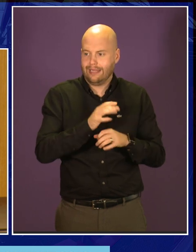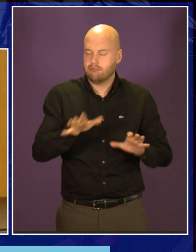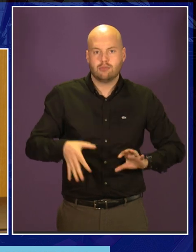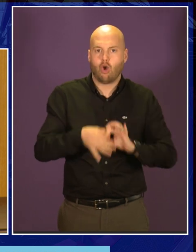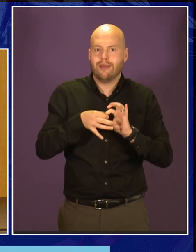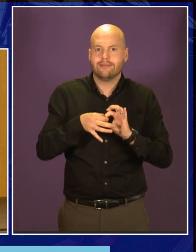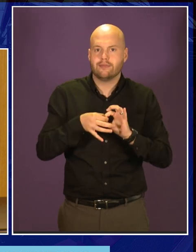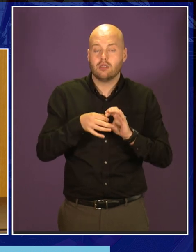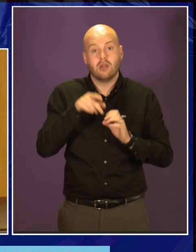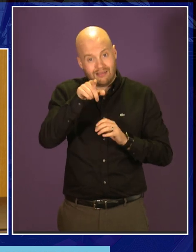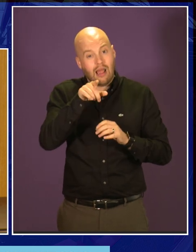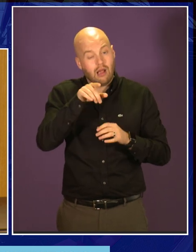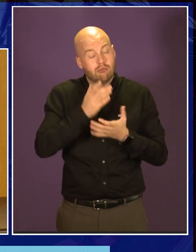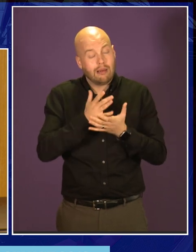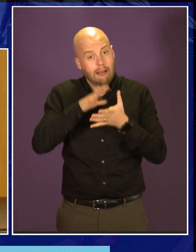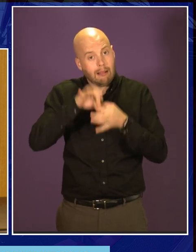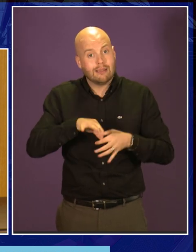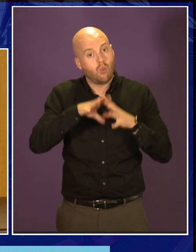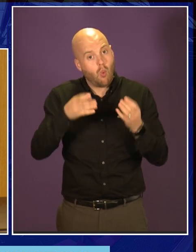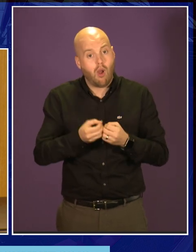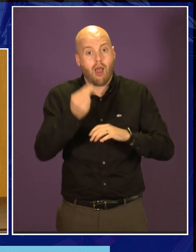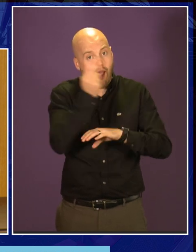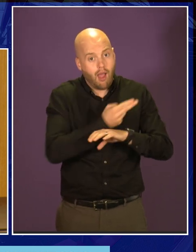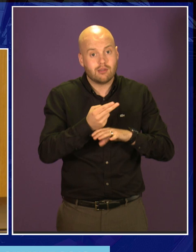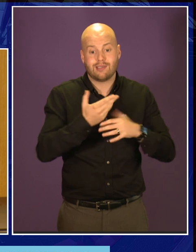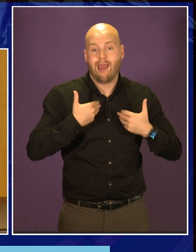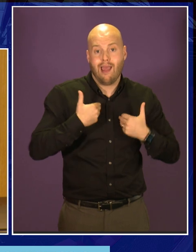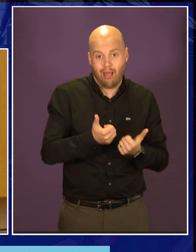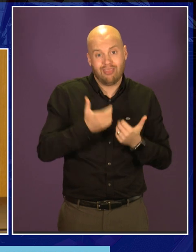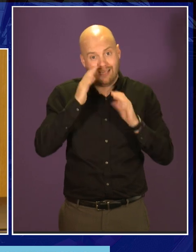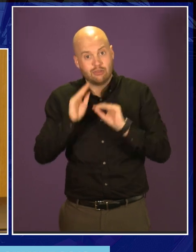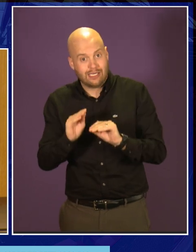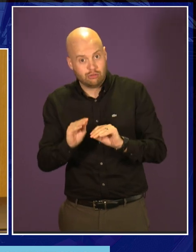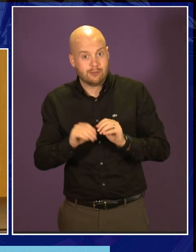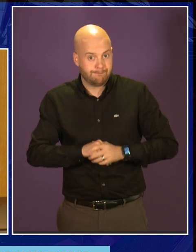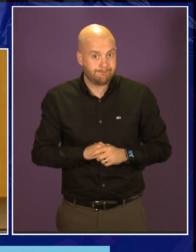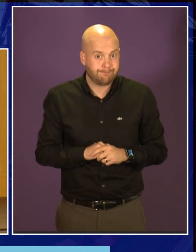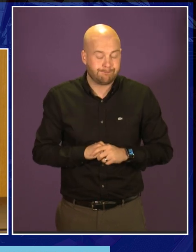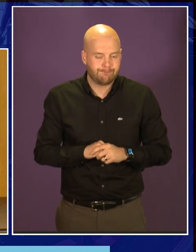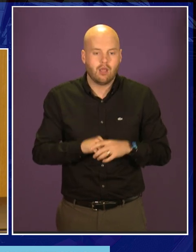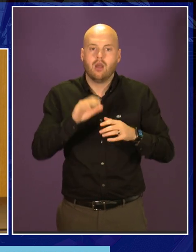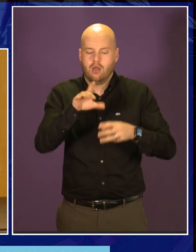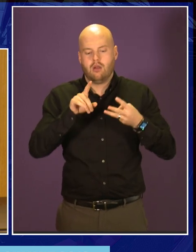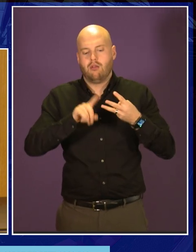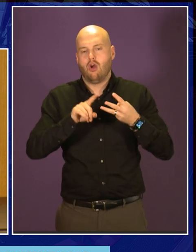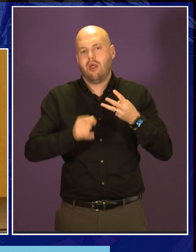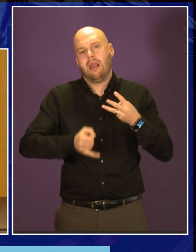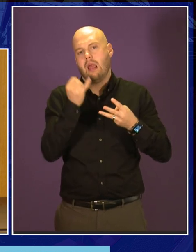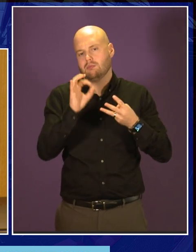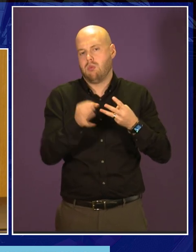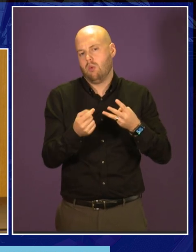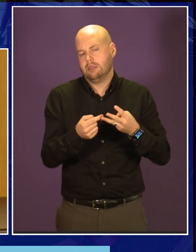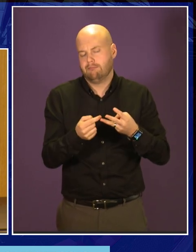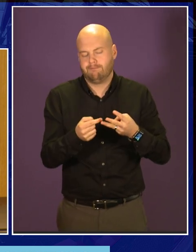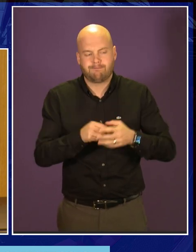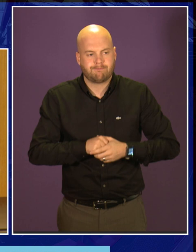health, in education, and in provision. Third and last point I want to make. While it's really clear in this area, I